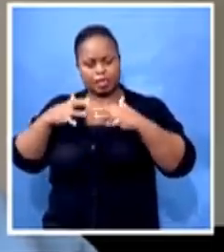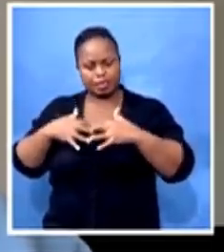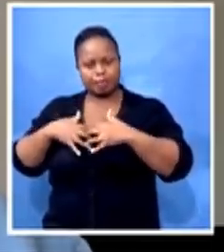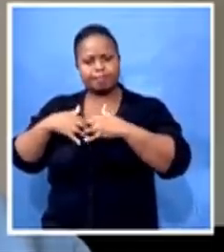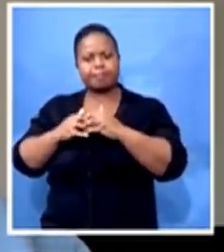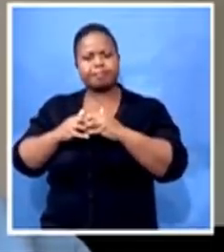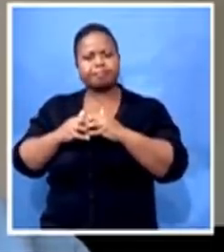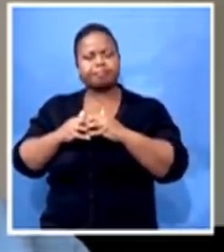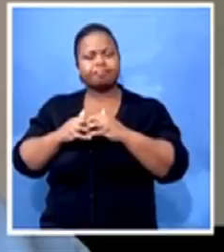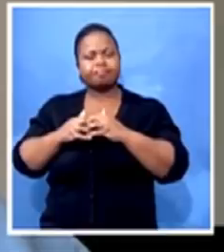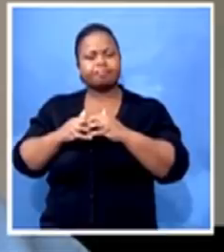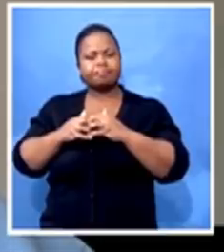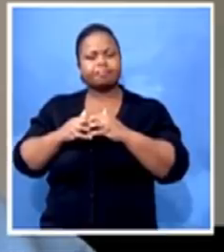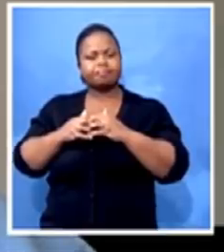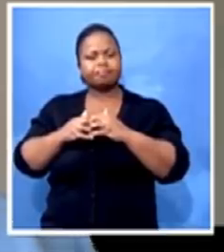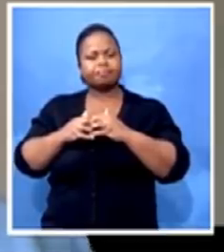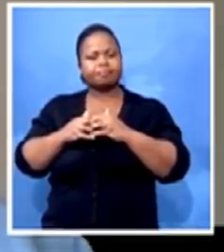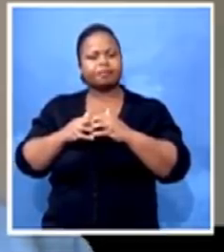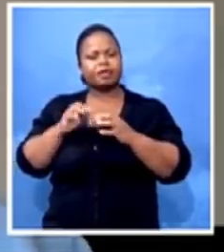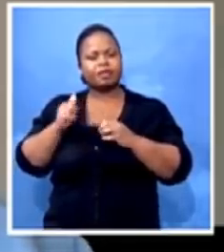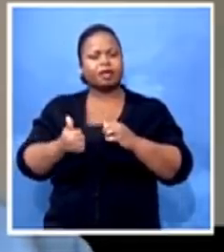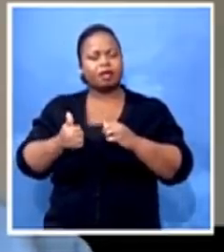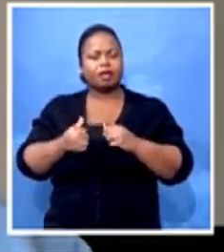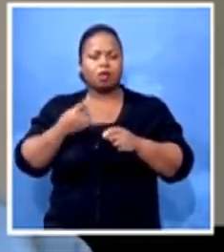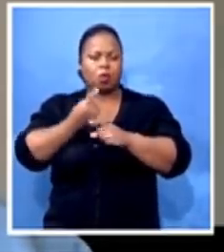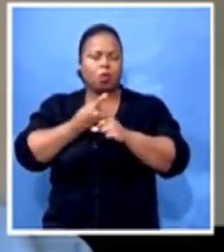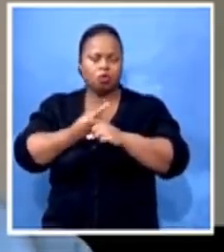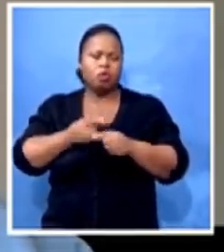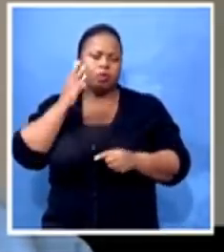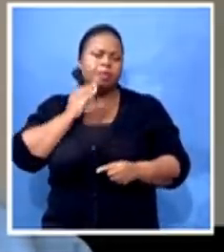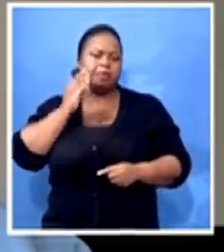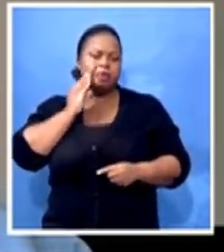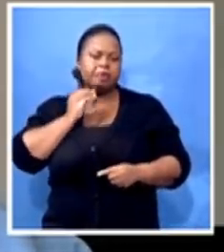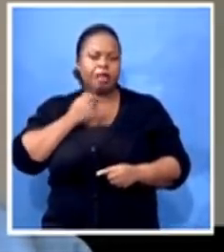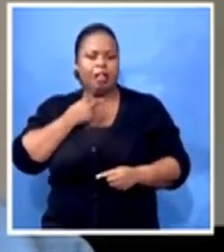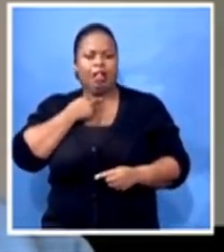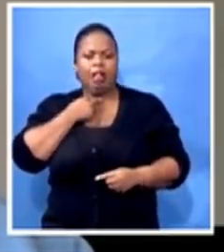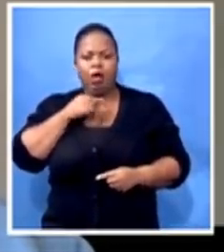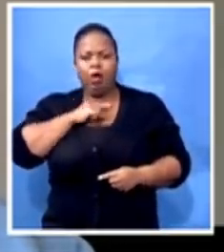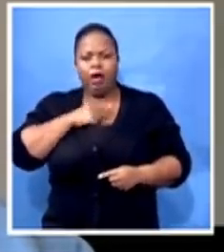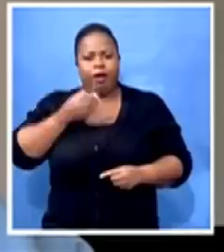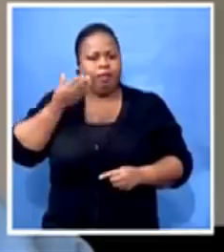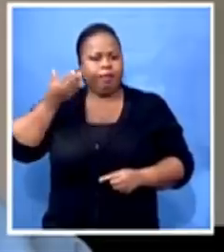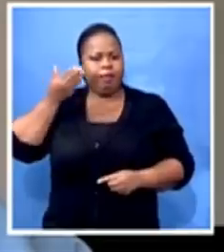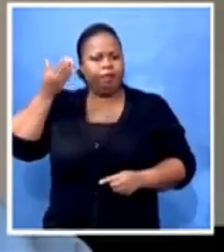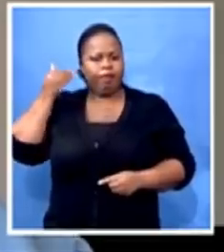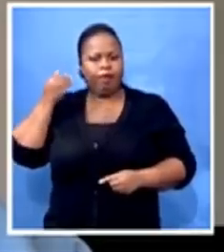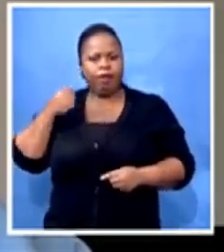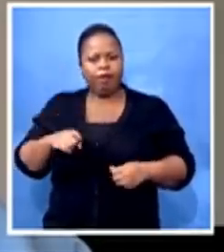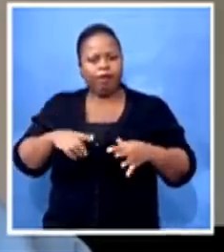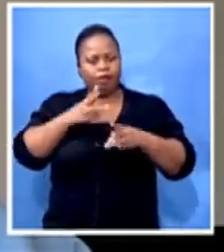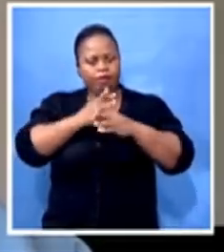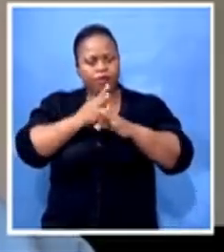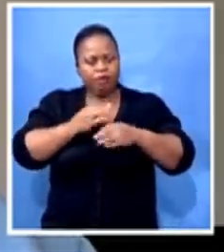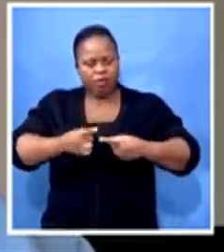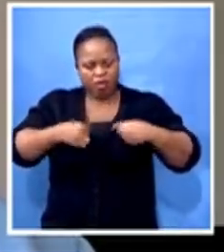the misfortune of having inherited nothing from our parents as a result of